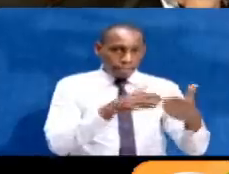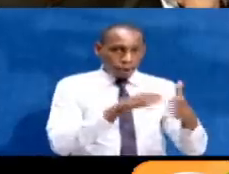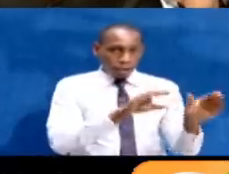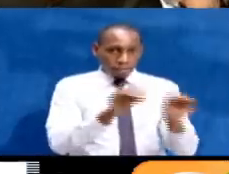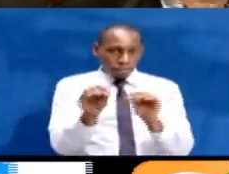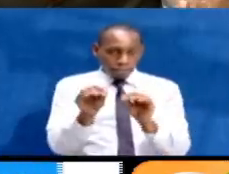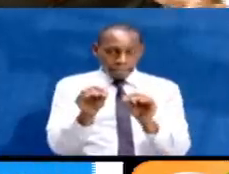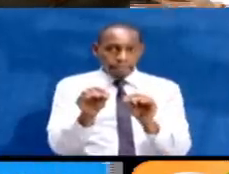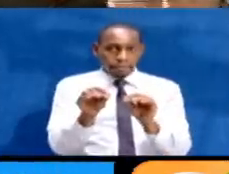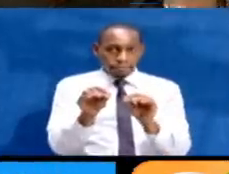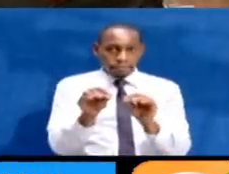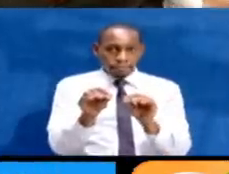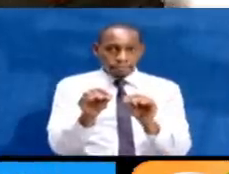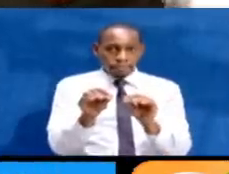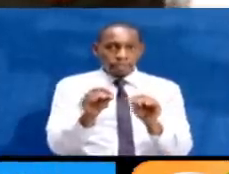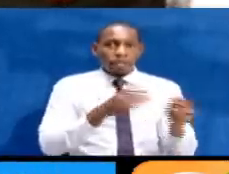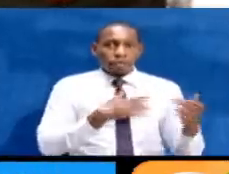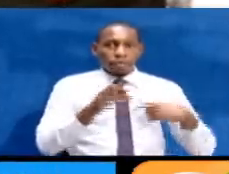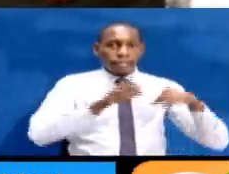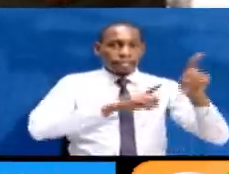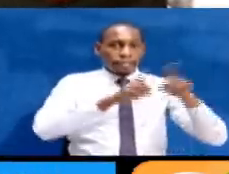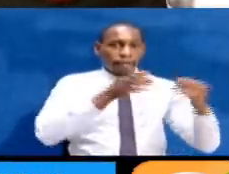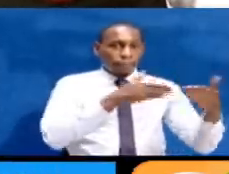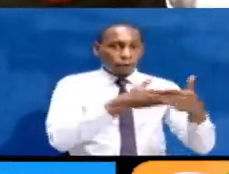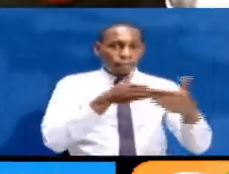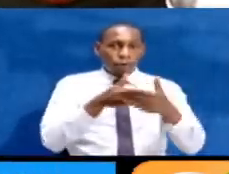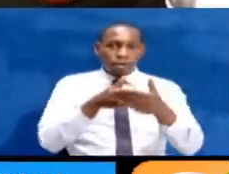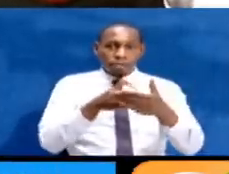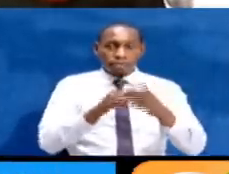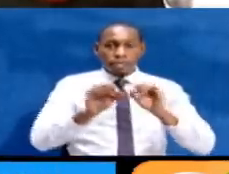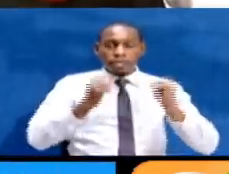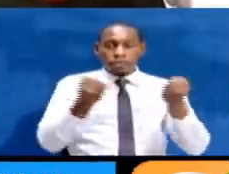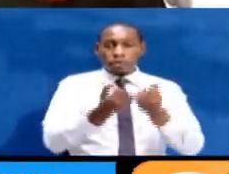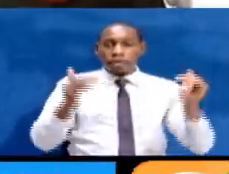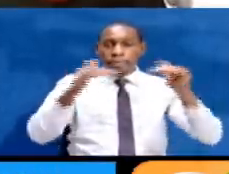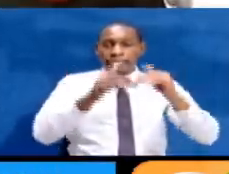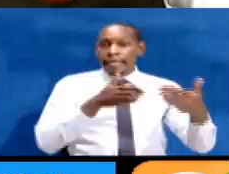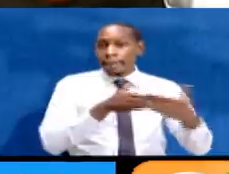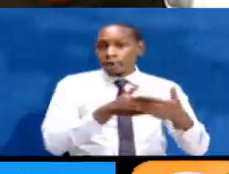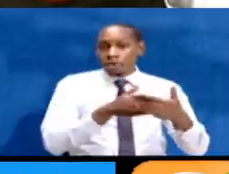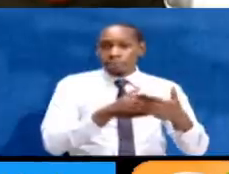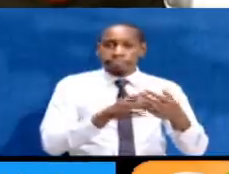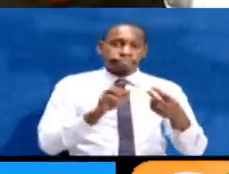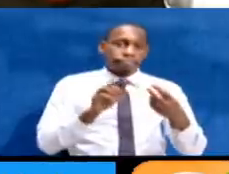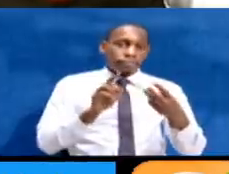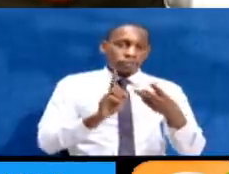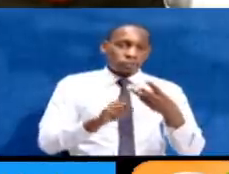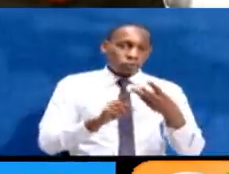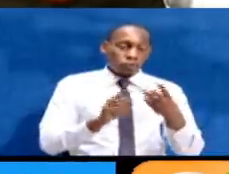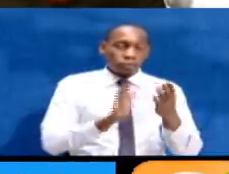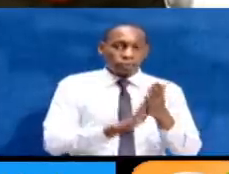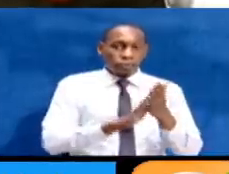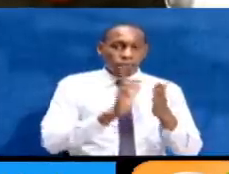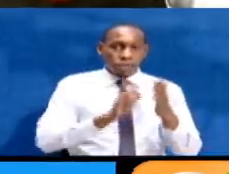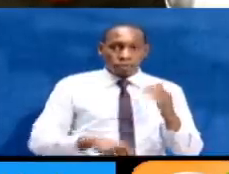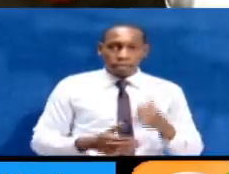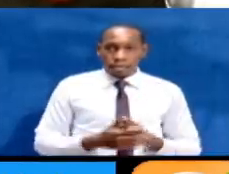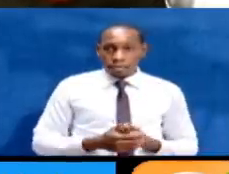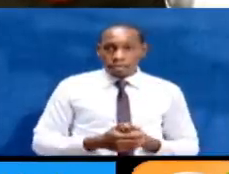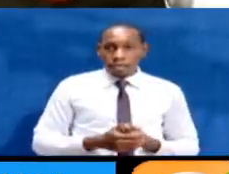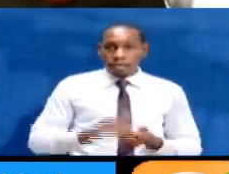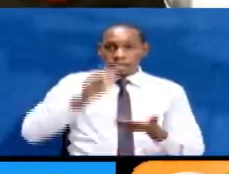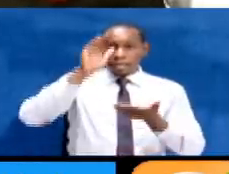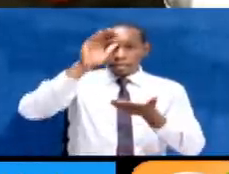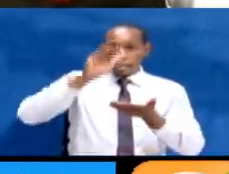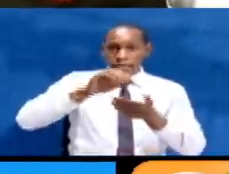lockdown in terms of travel restrictions, social gatherings. They also spoke about